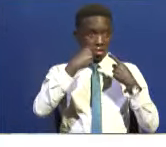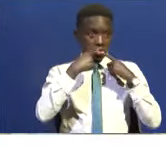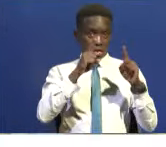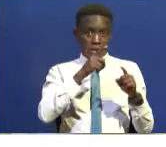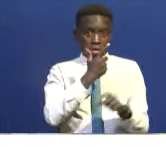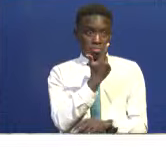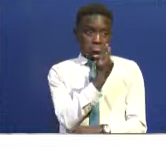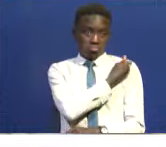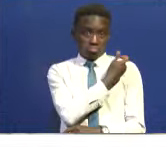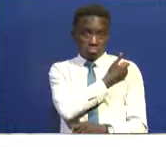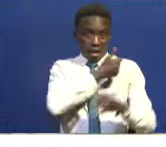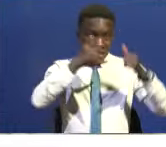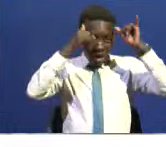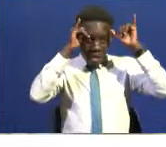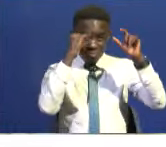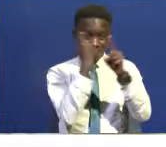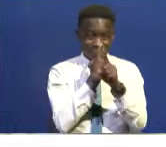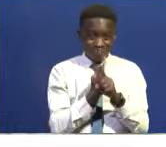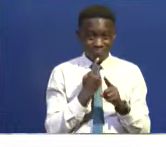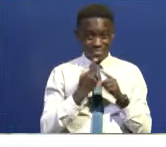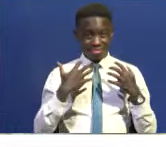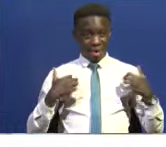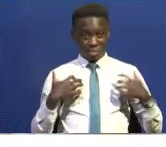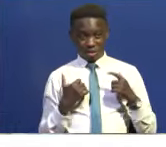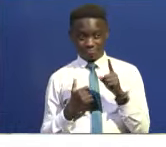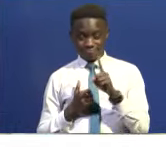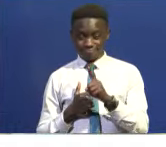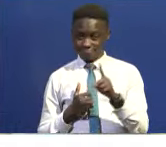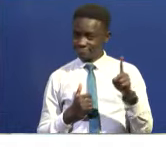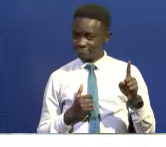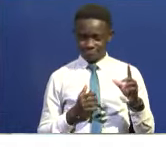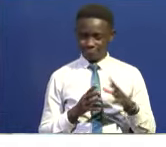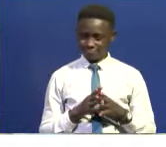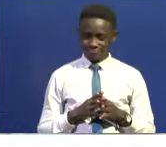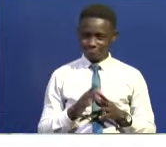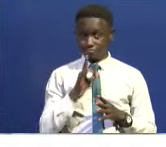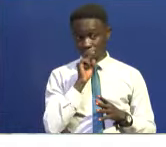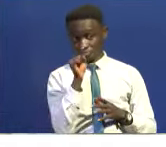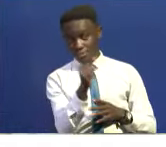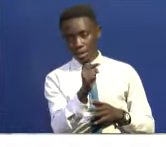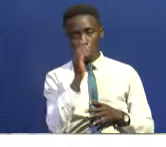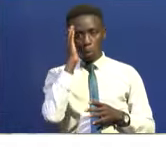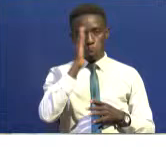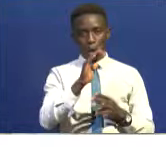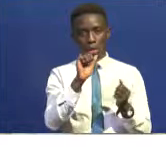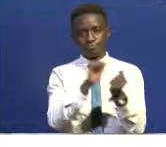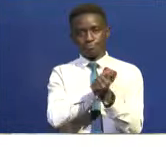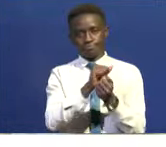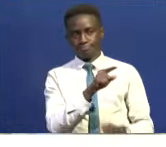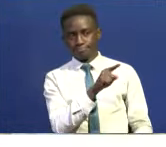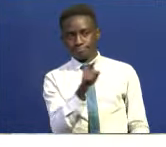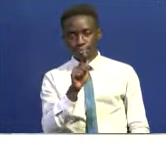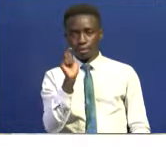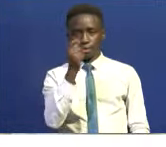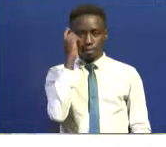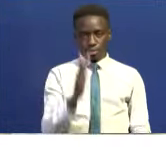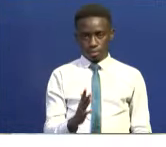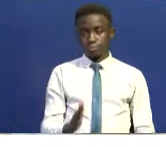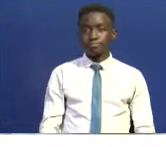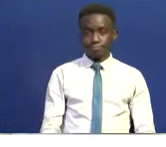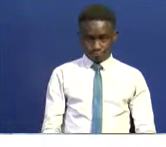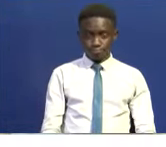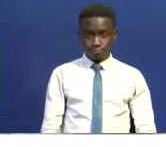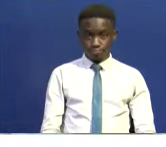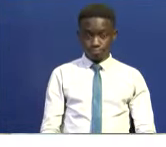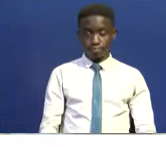planned by the government to introduce a genetically modified approach to harm Kenyans. Speaking at the party's command